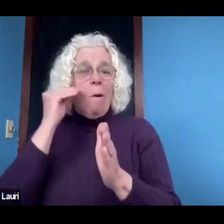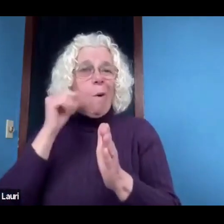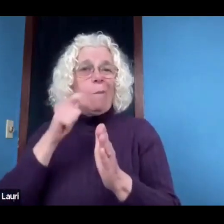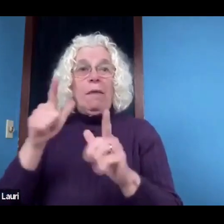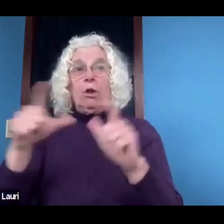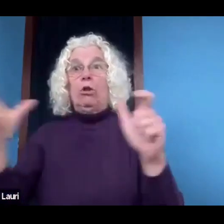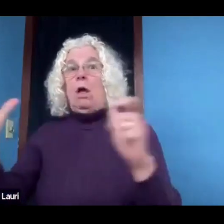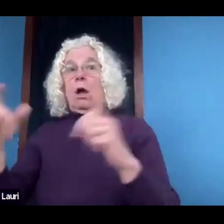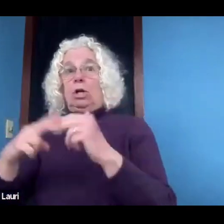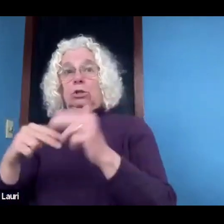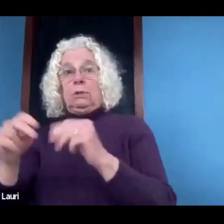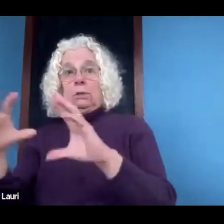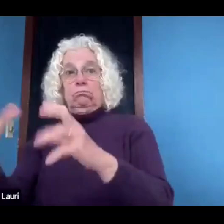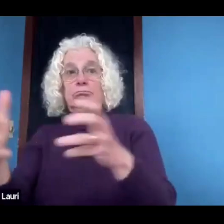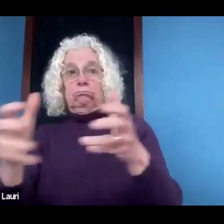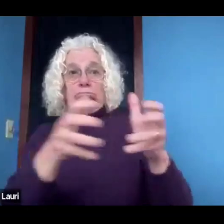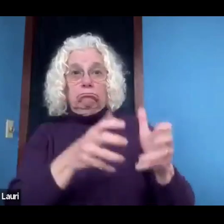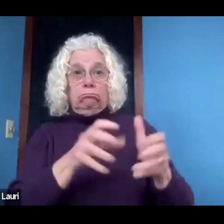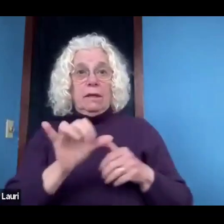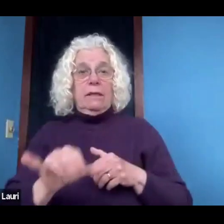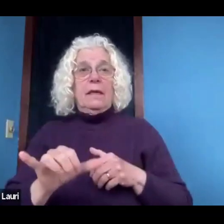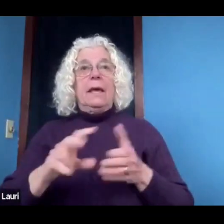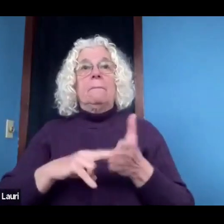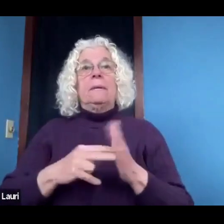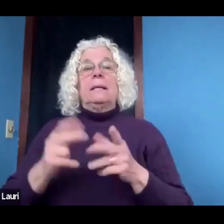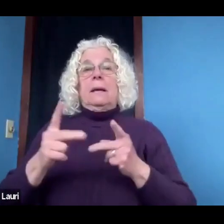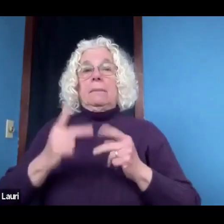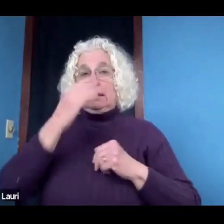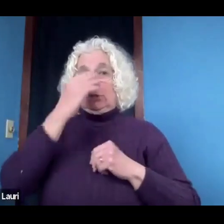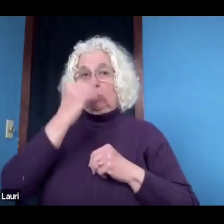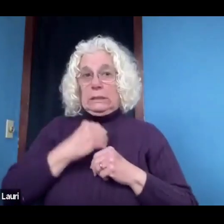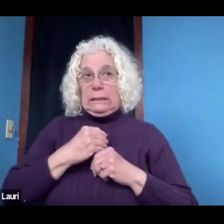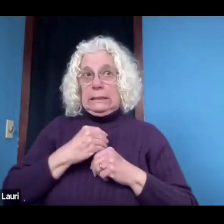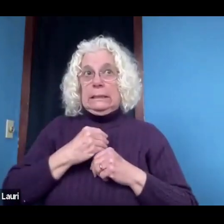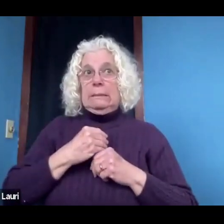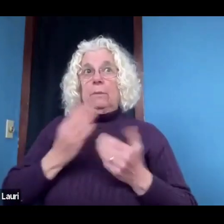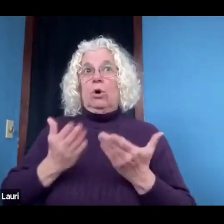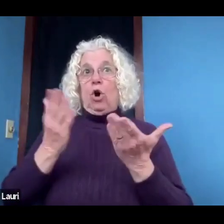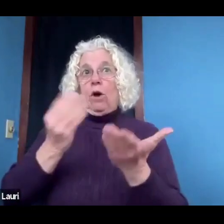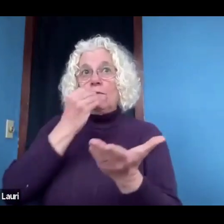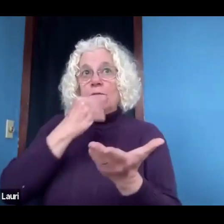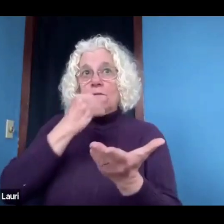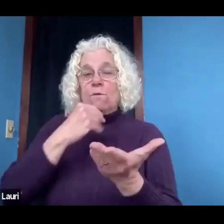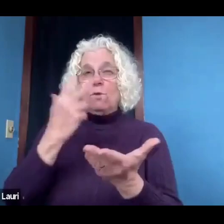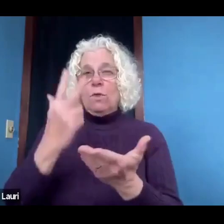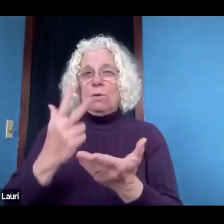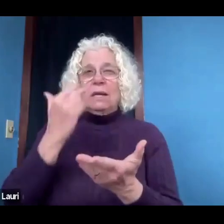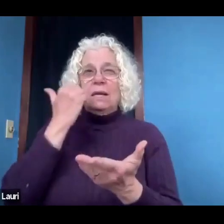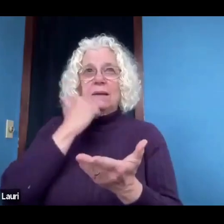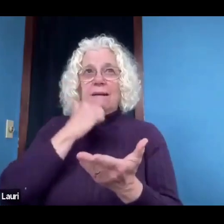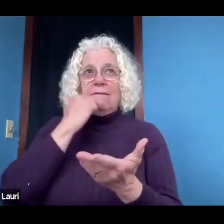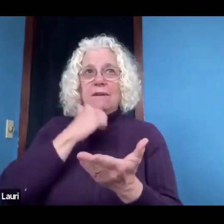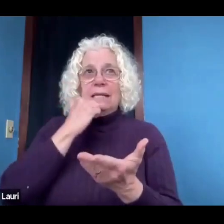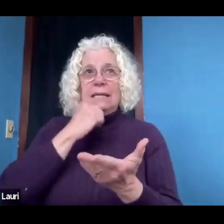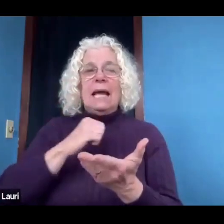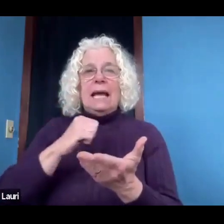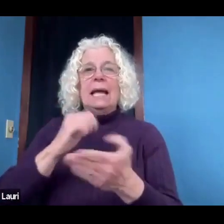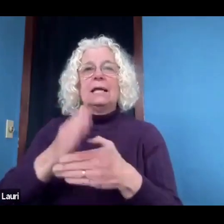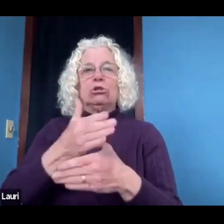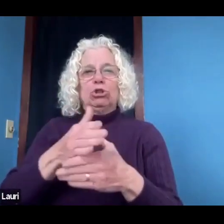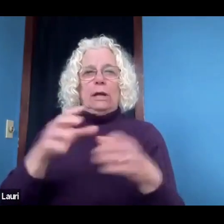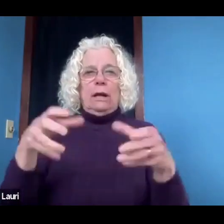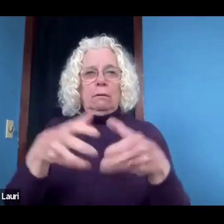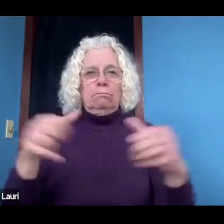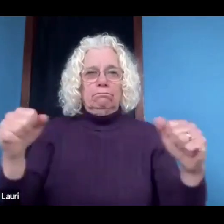buildings. These offer sleeping spaces and 3 meals a day. The meals are served congregately in a shared